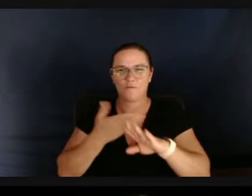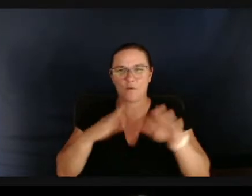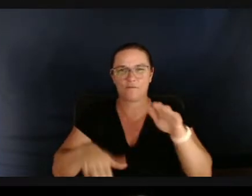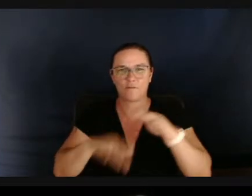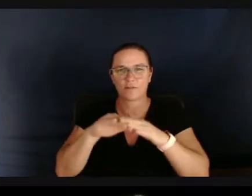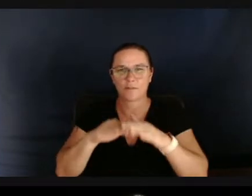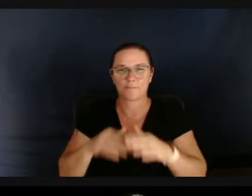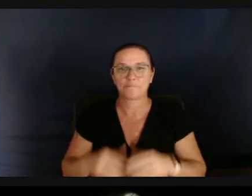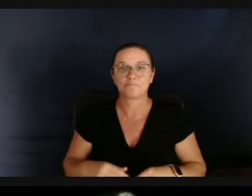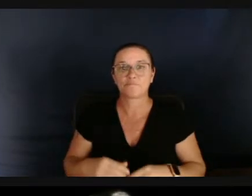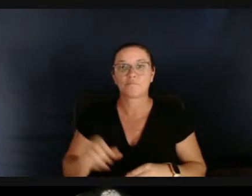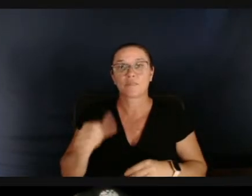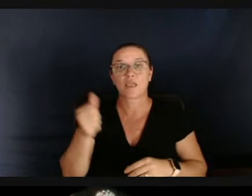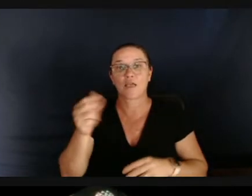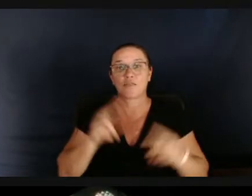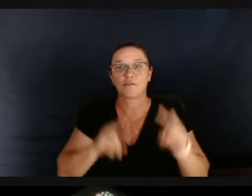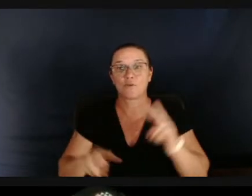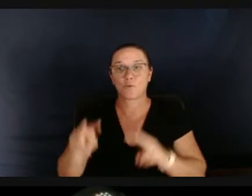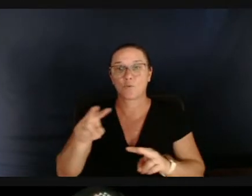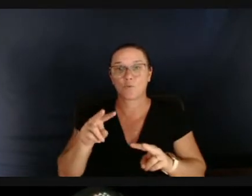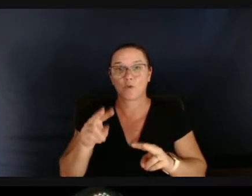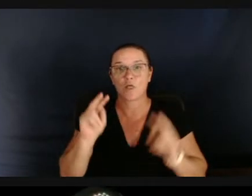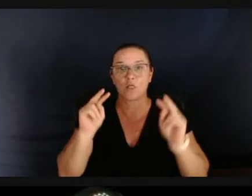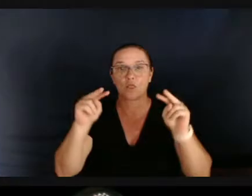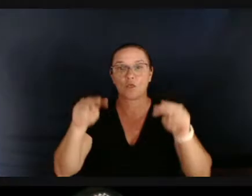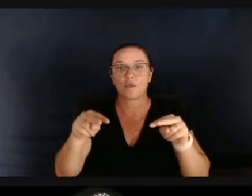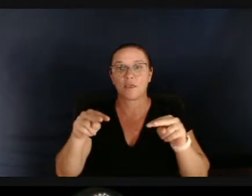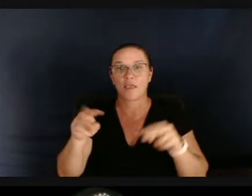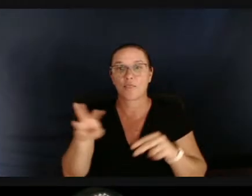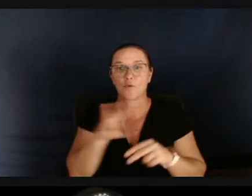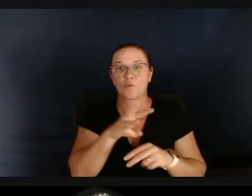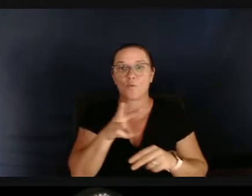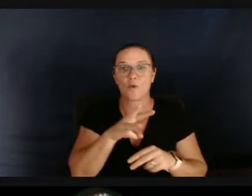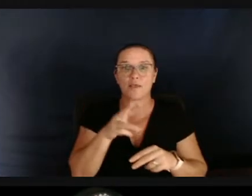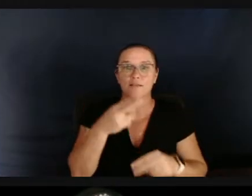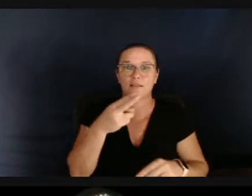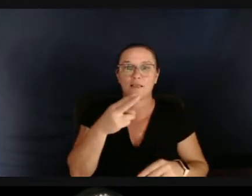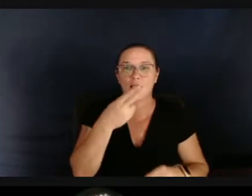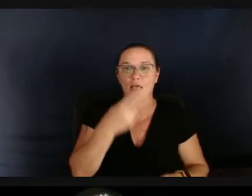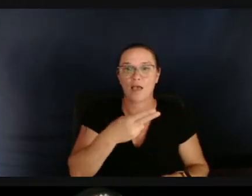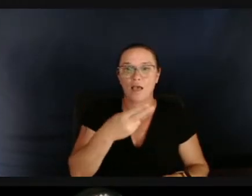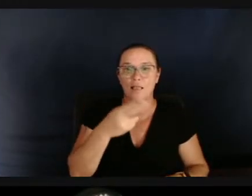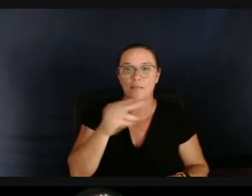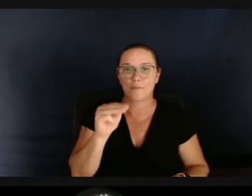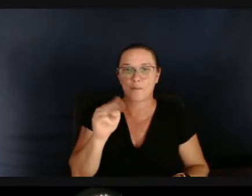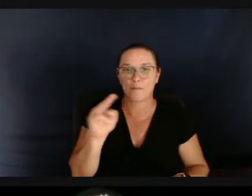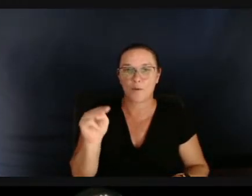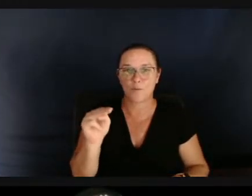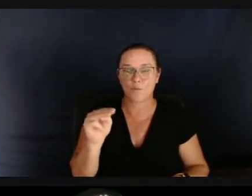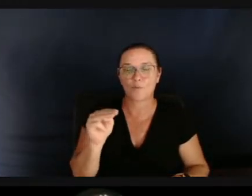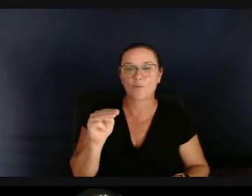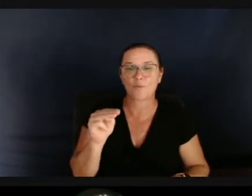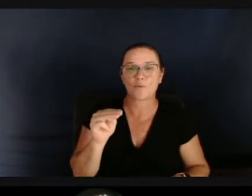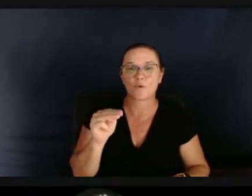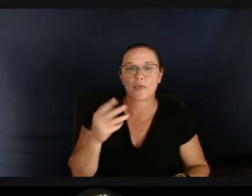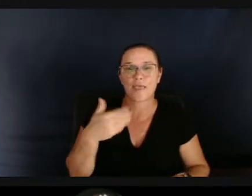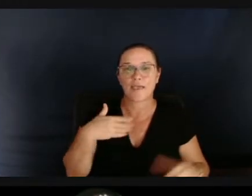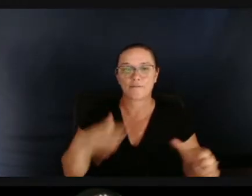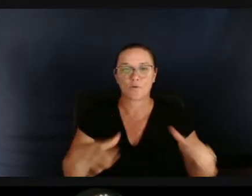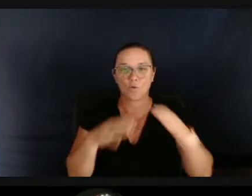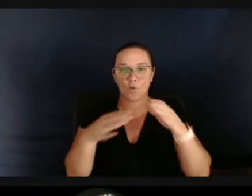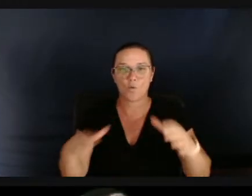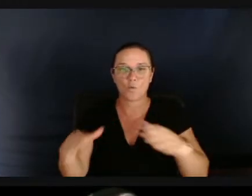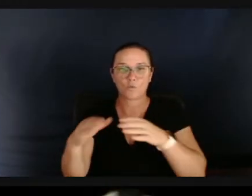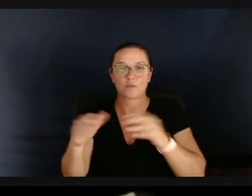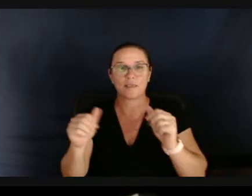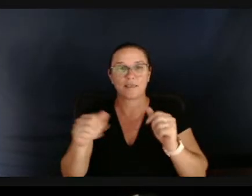So here's another view looking at that western part of Hale-Ma'uma'u. There's our cones. You can see